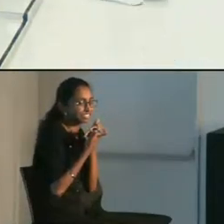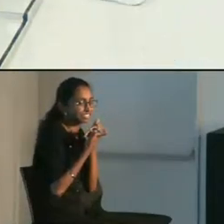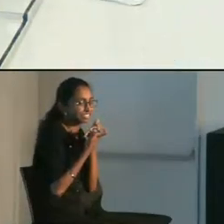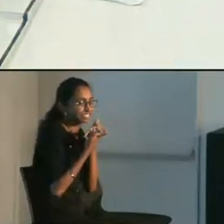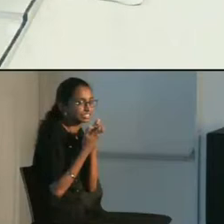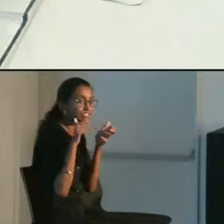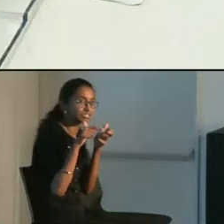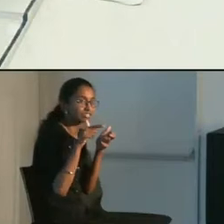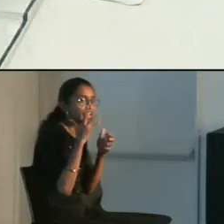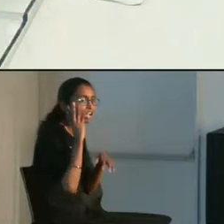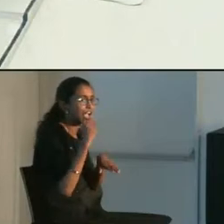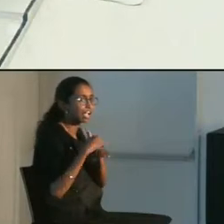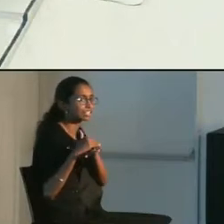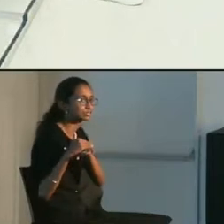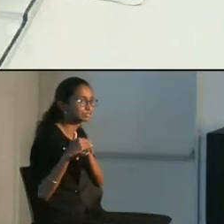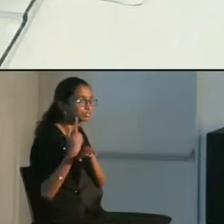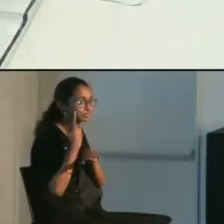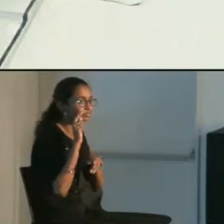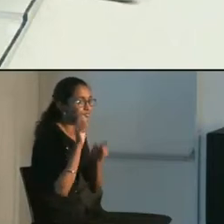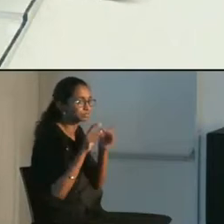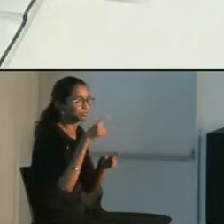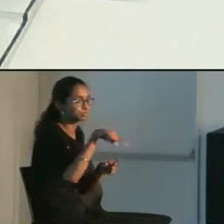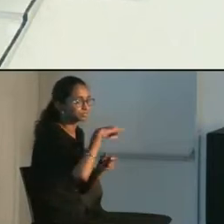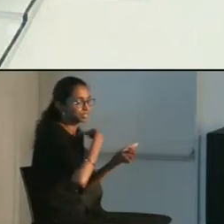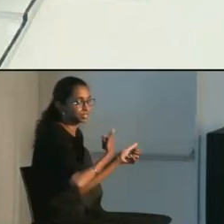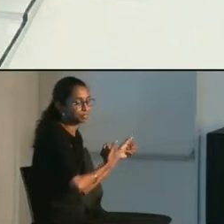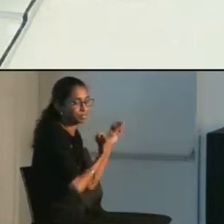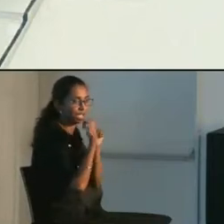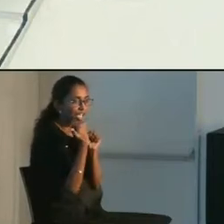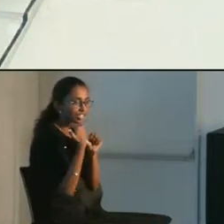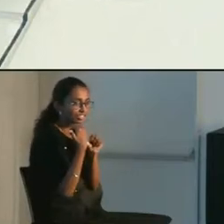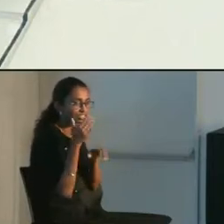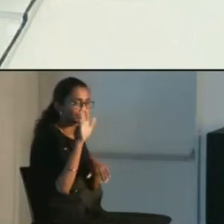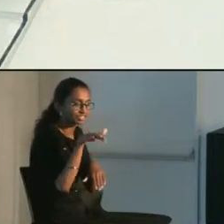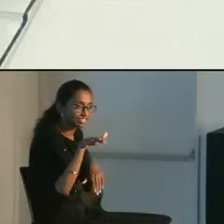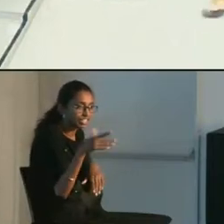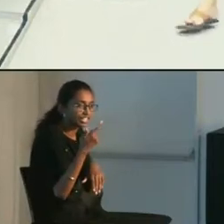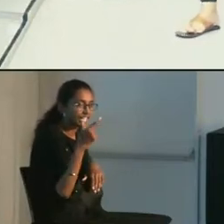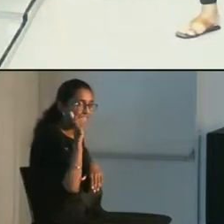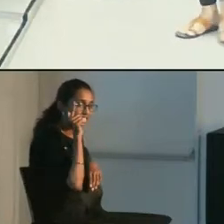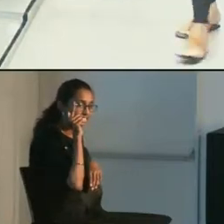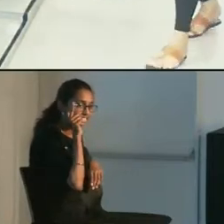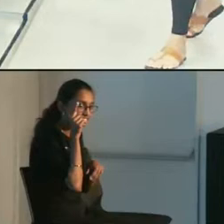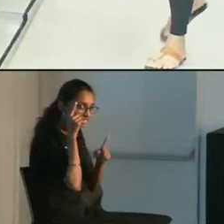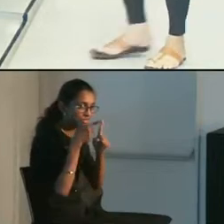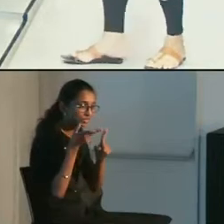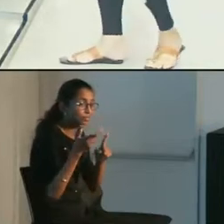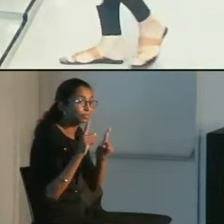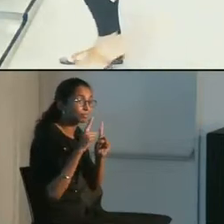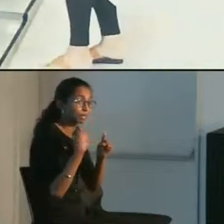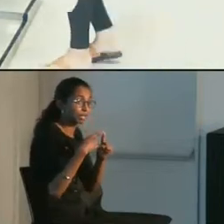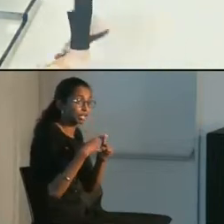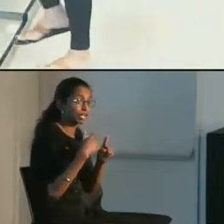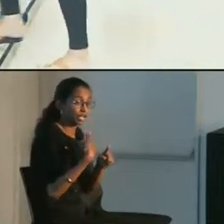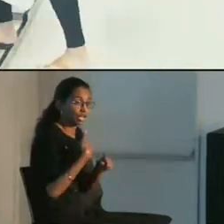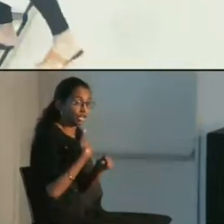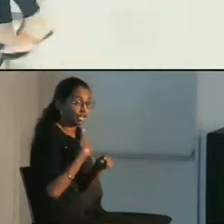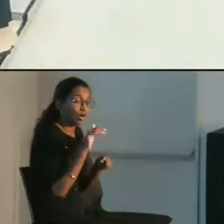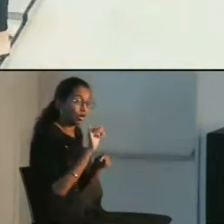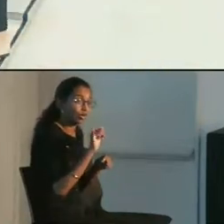it's an experience of its own to have people come back and listen to you. So my, and also because